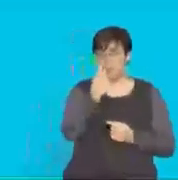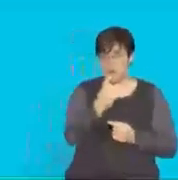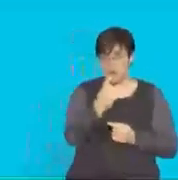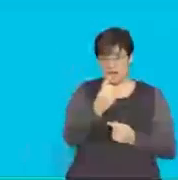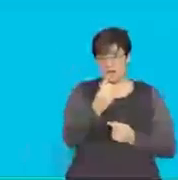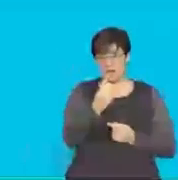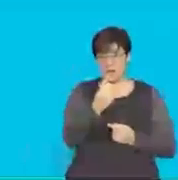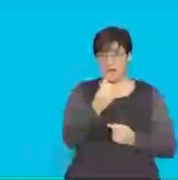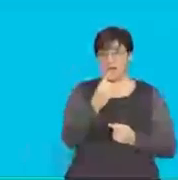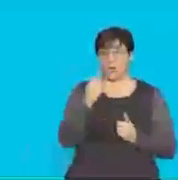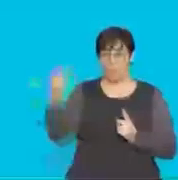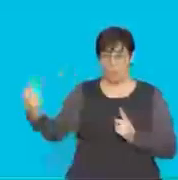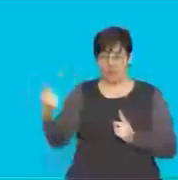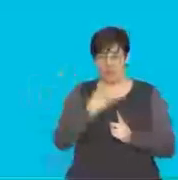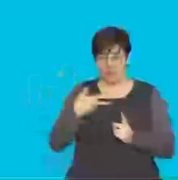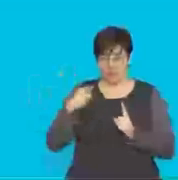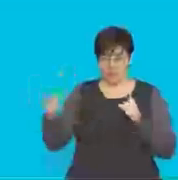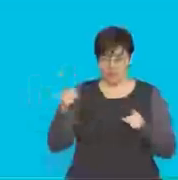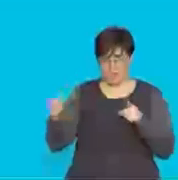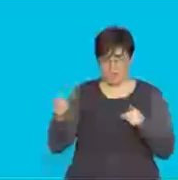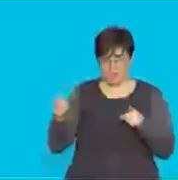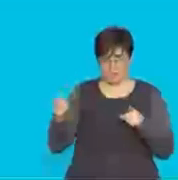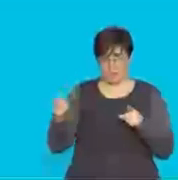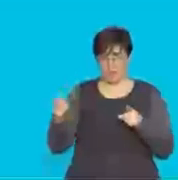got 1 female here, we've got